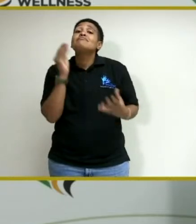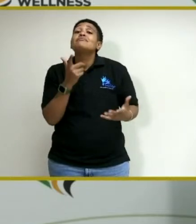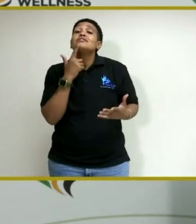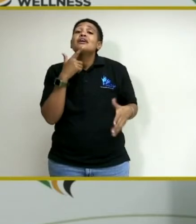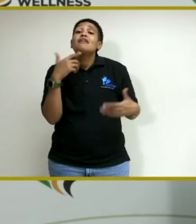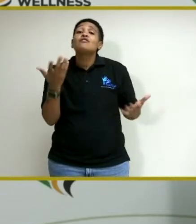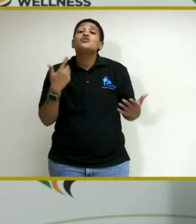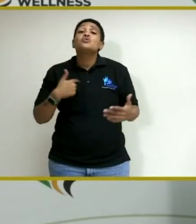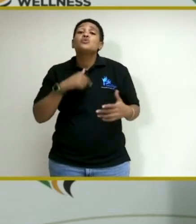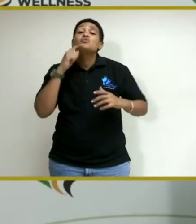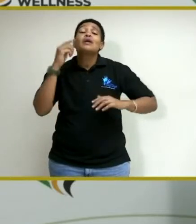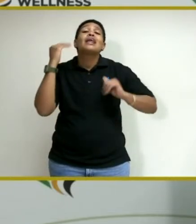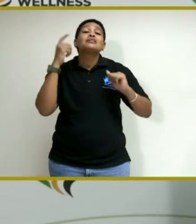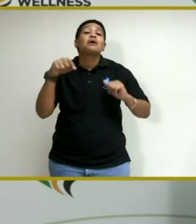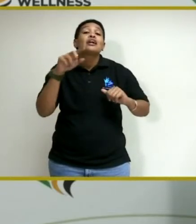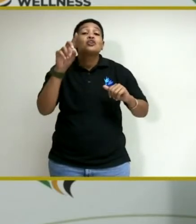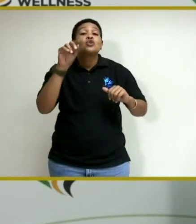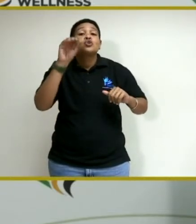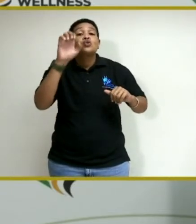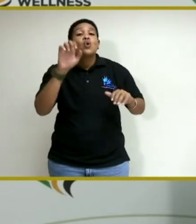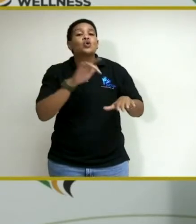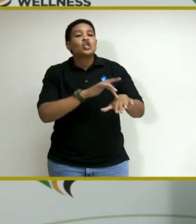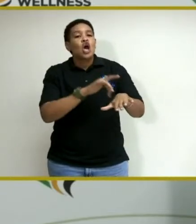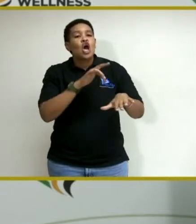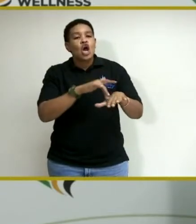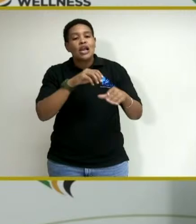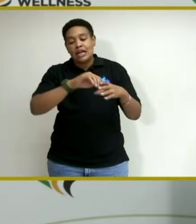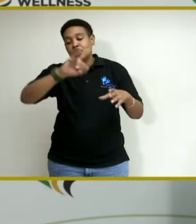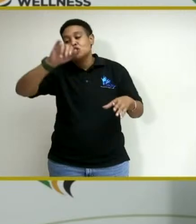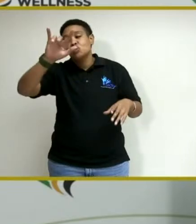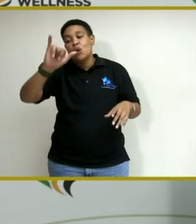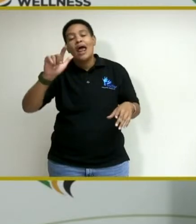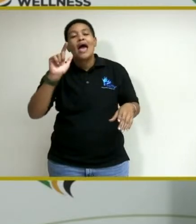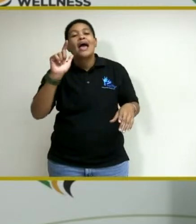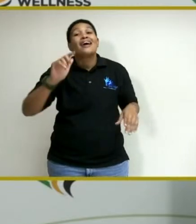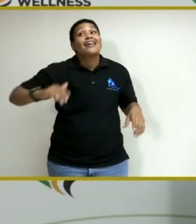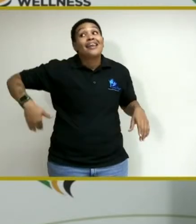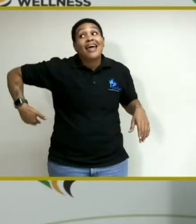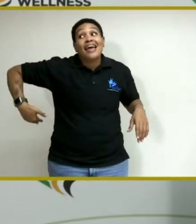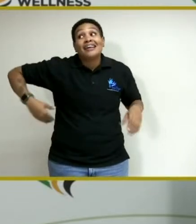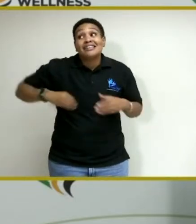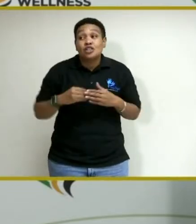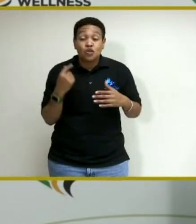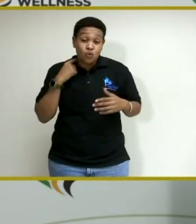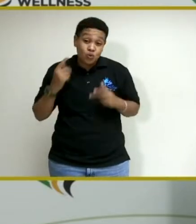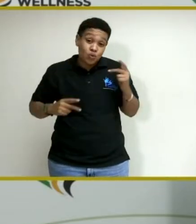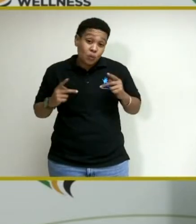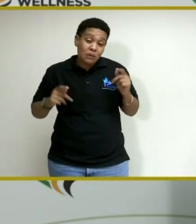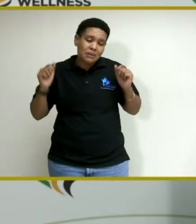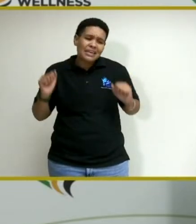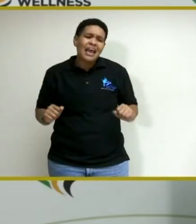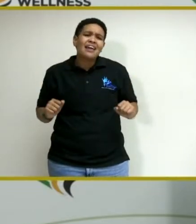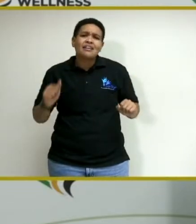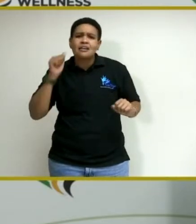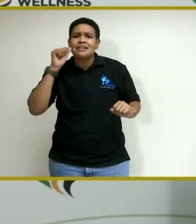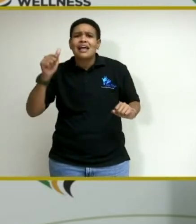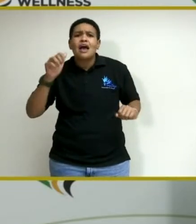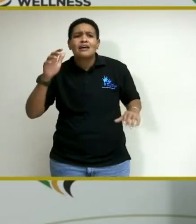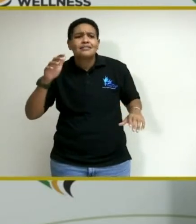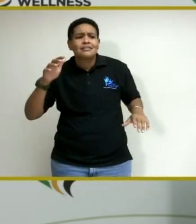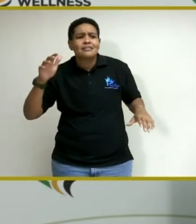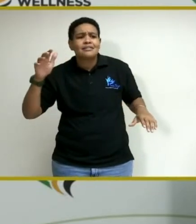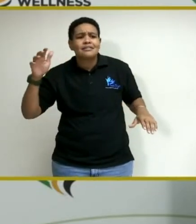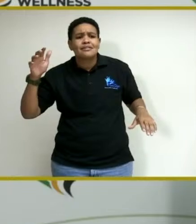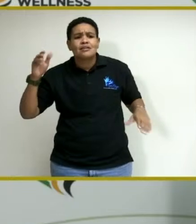are anticipating doses early in July, late in June, so that persons may not fall